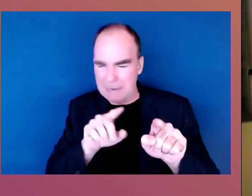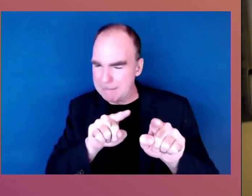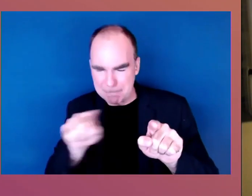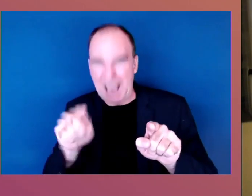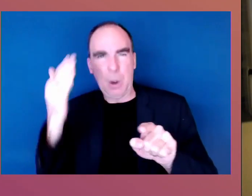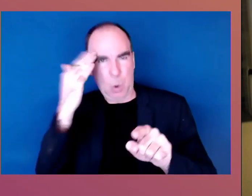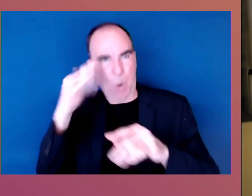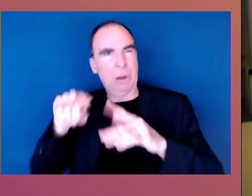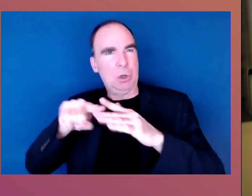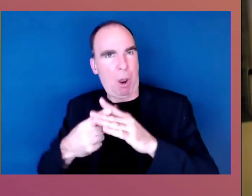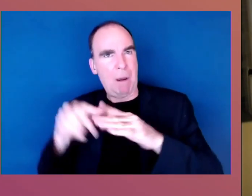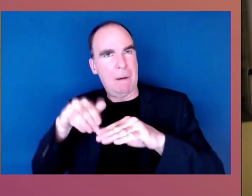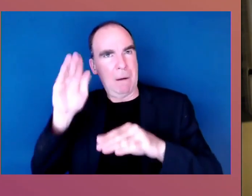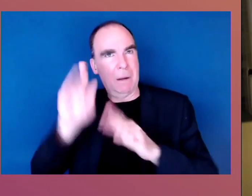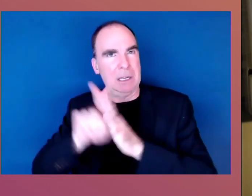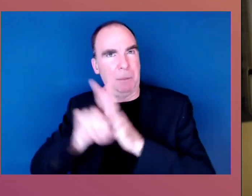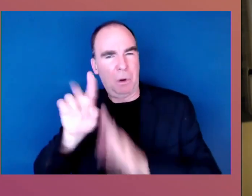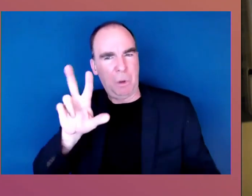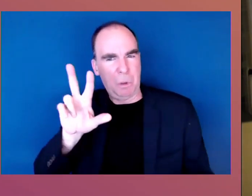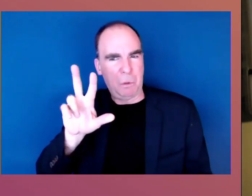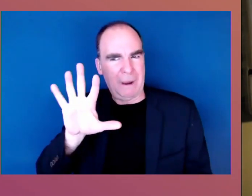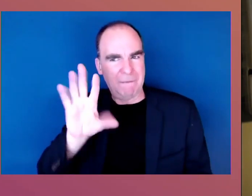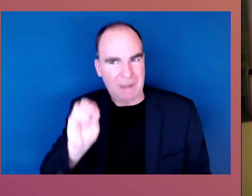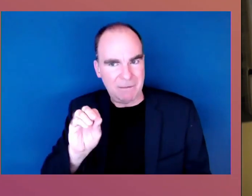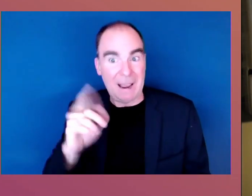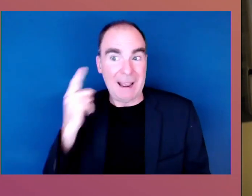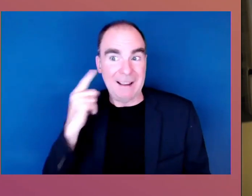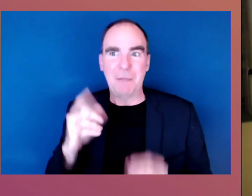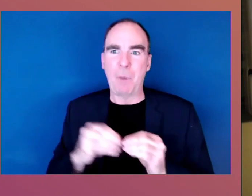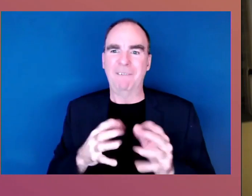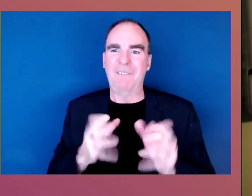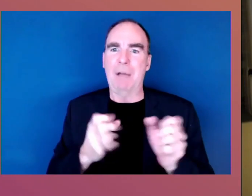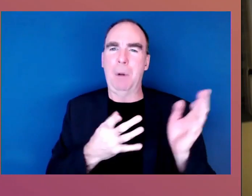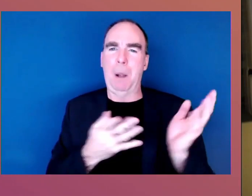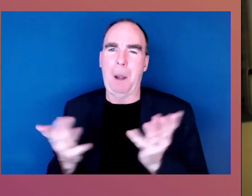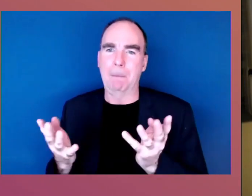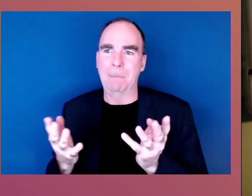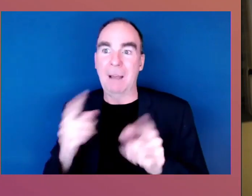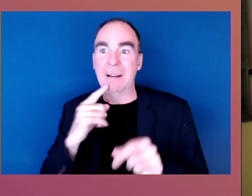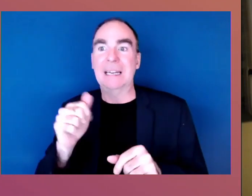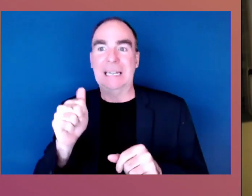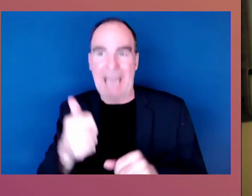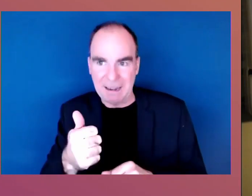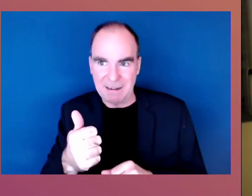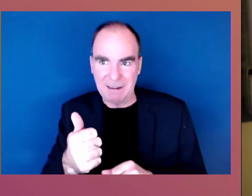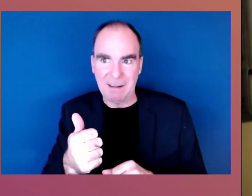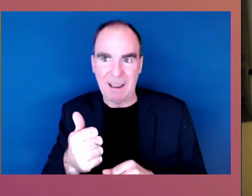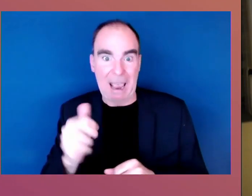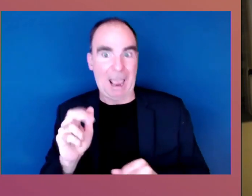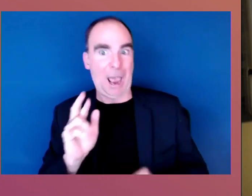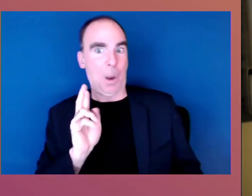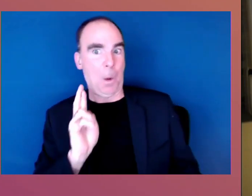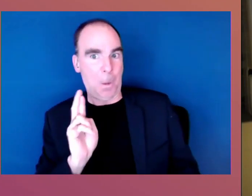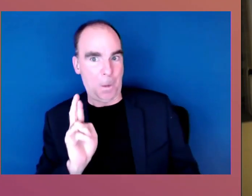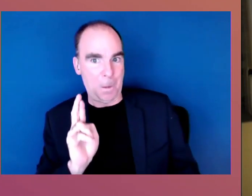hope. 55, 60, 65, 75, 85, 95, 100, 105, and 10, I hope, and I will start.